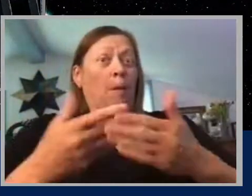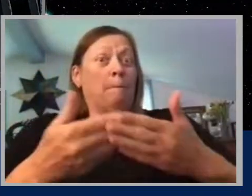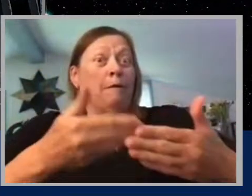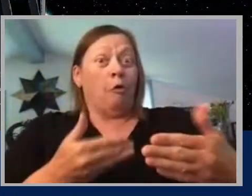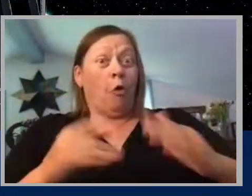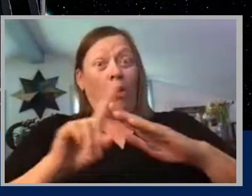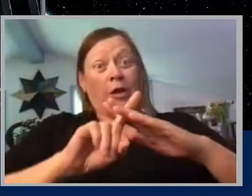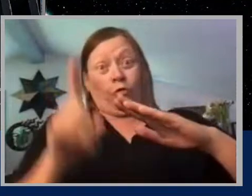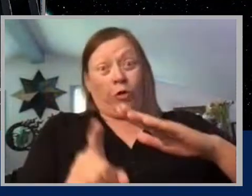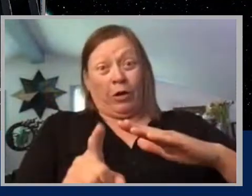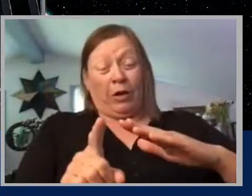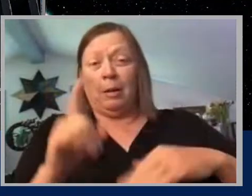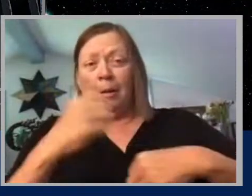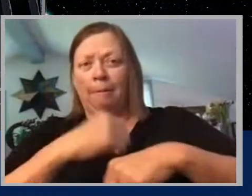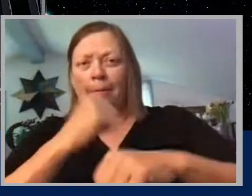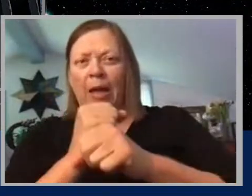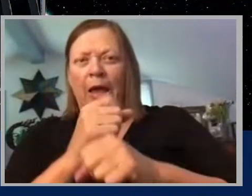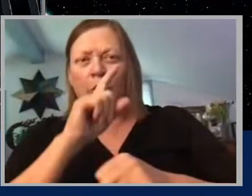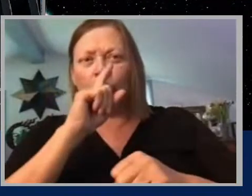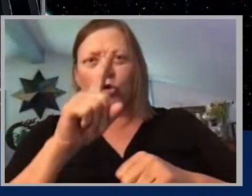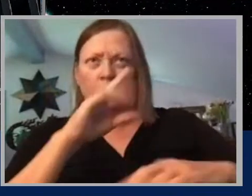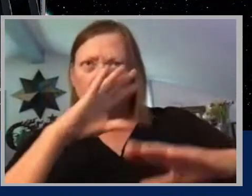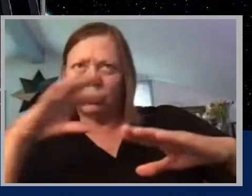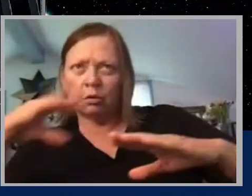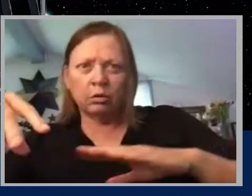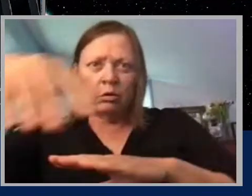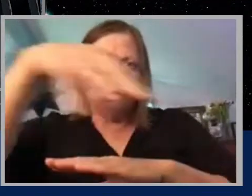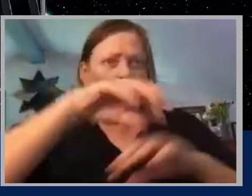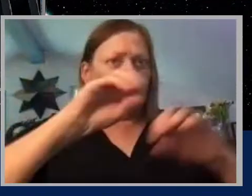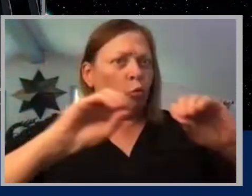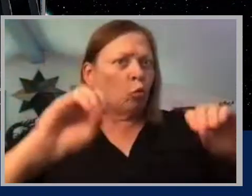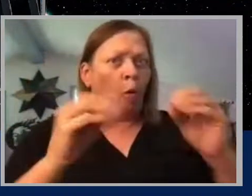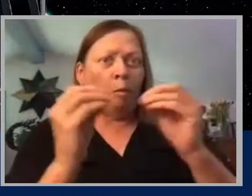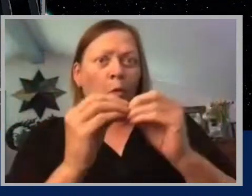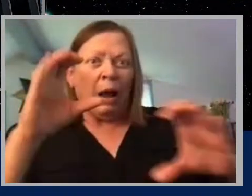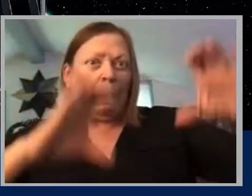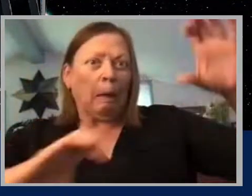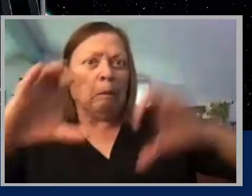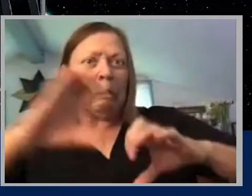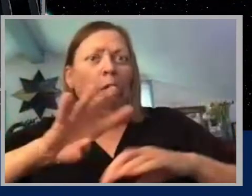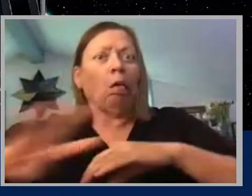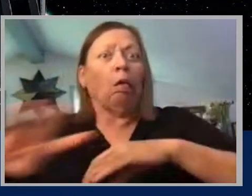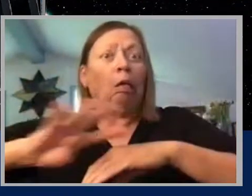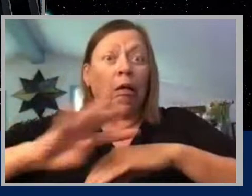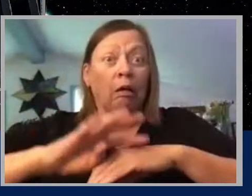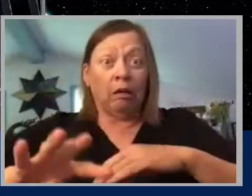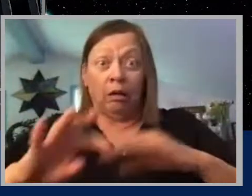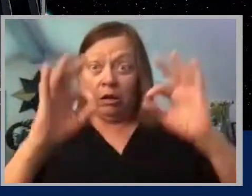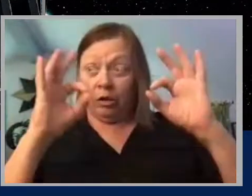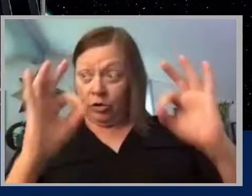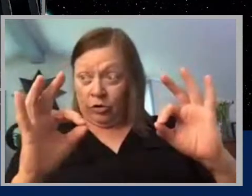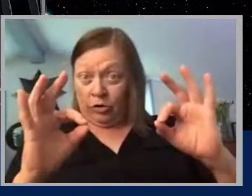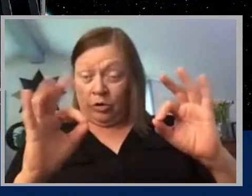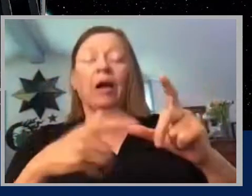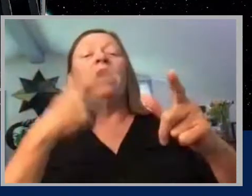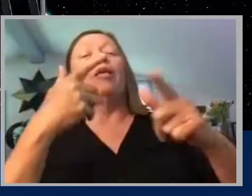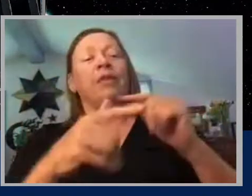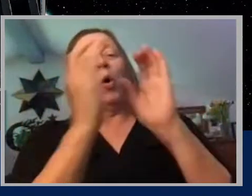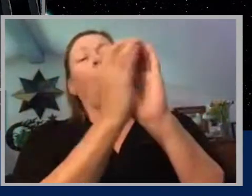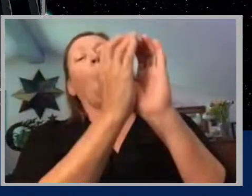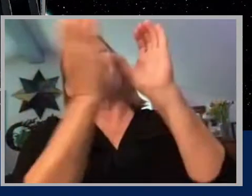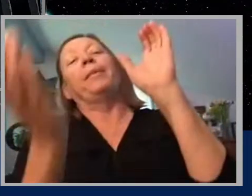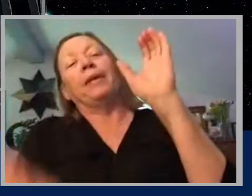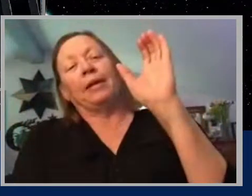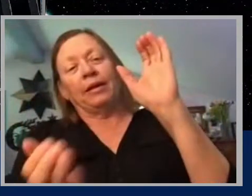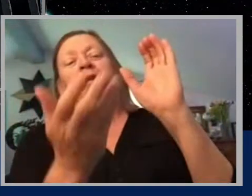those operations to bring it to where it is now. And then they start opening the hatch to egress the crew. I got the nest there labeled